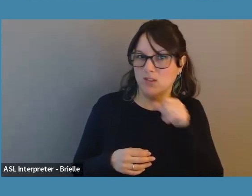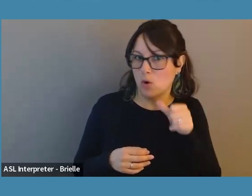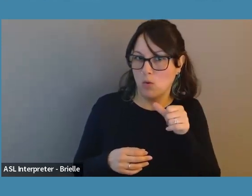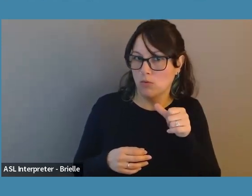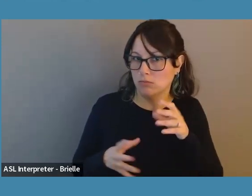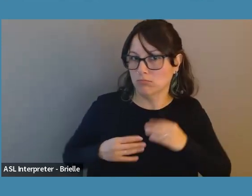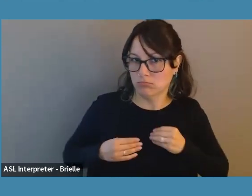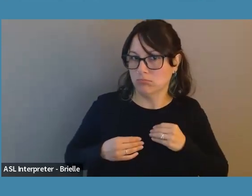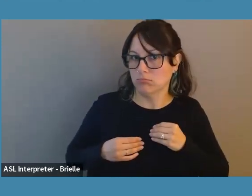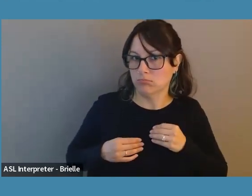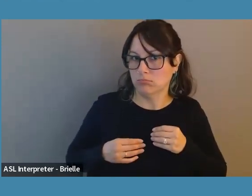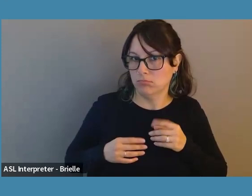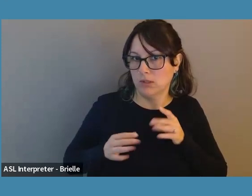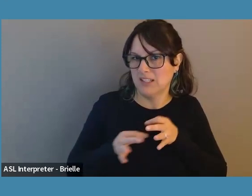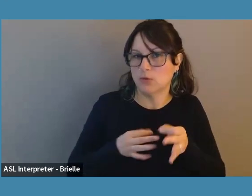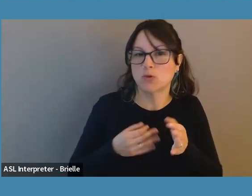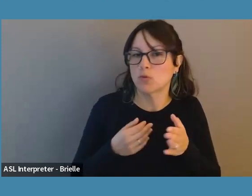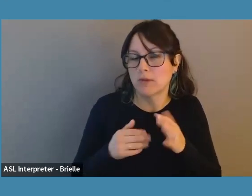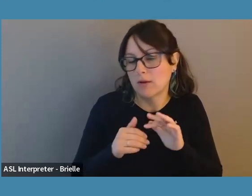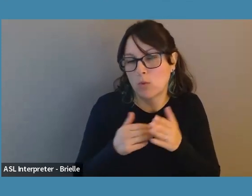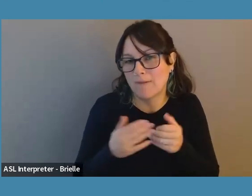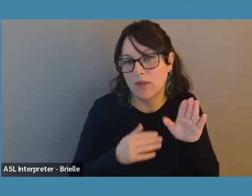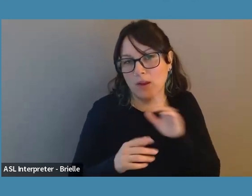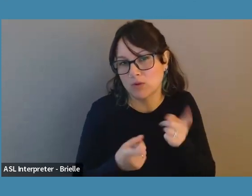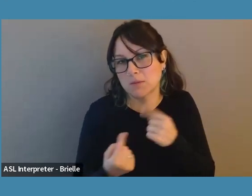that they have responded to your question.